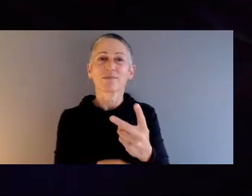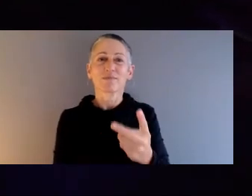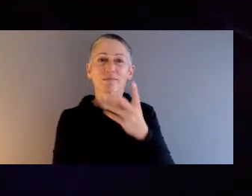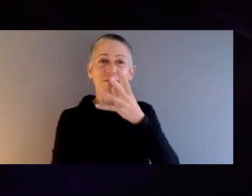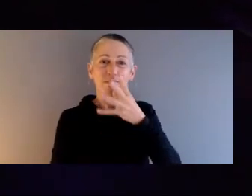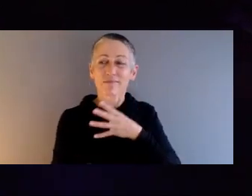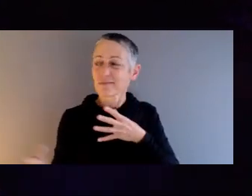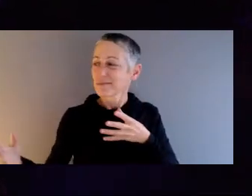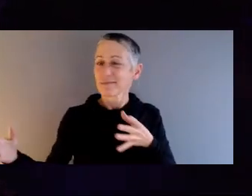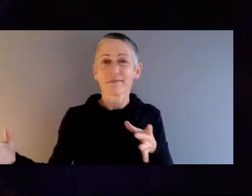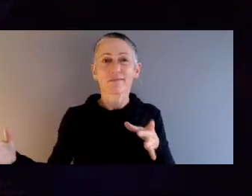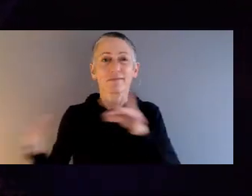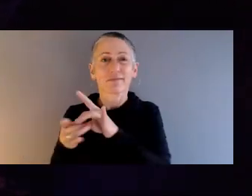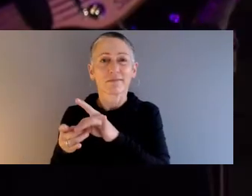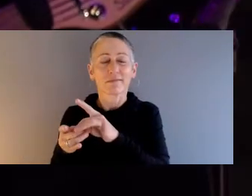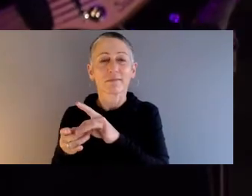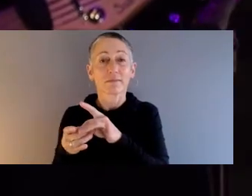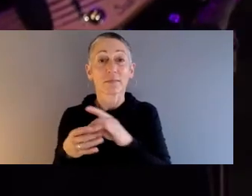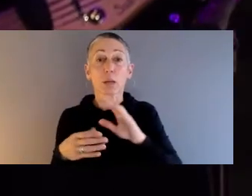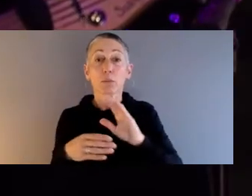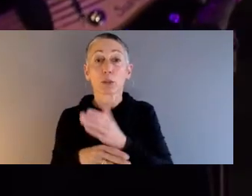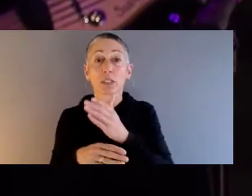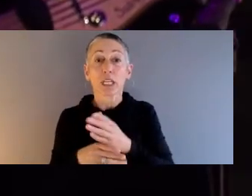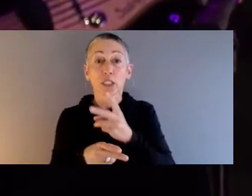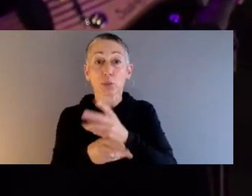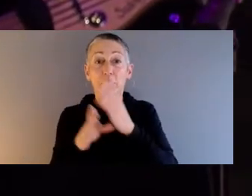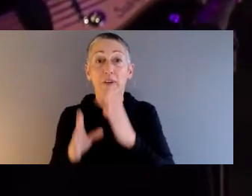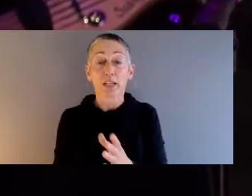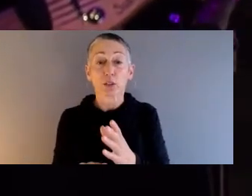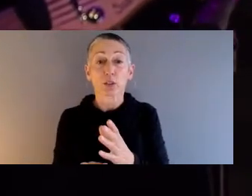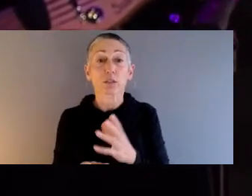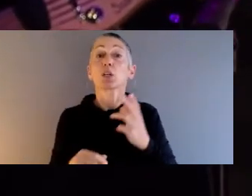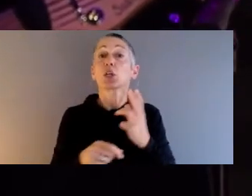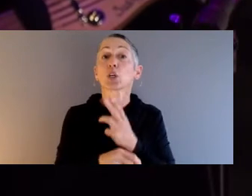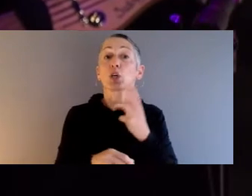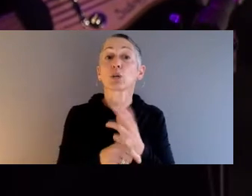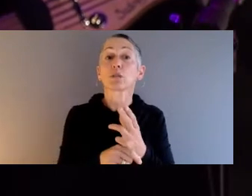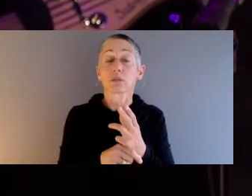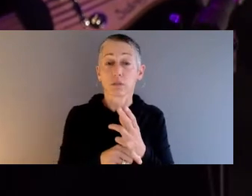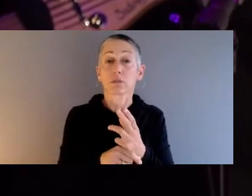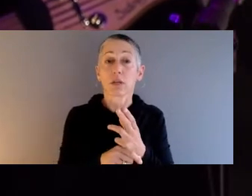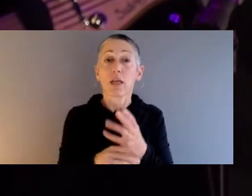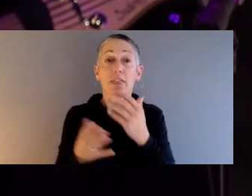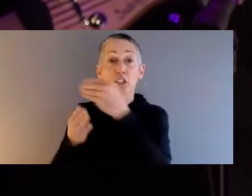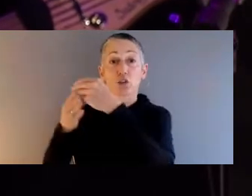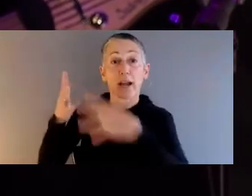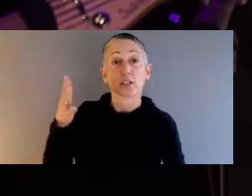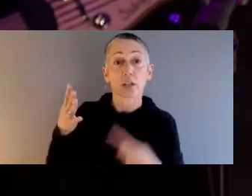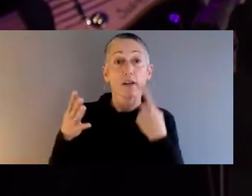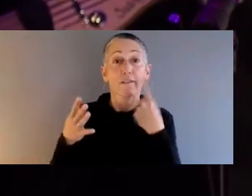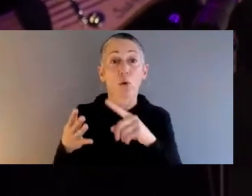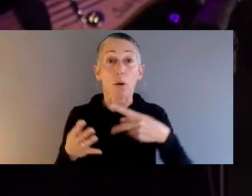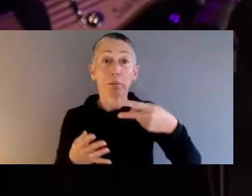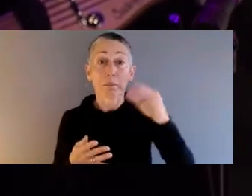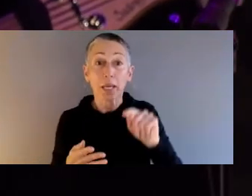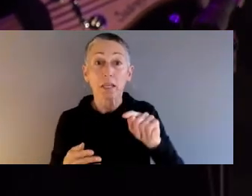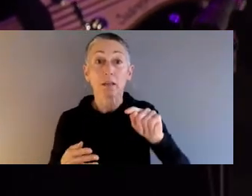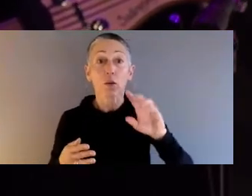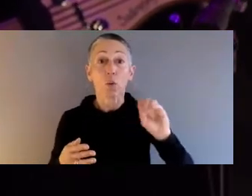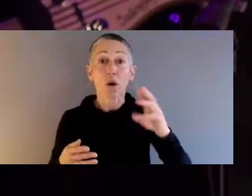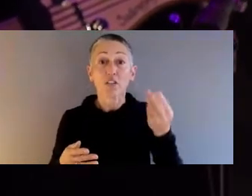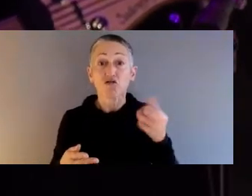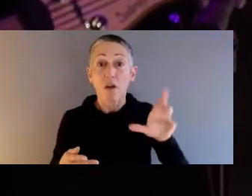Music supervisors and contractors are telling me that they use the directory to staff up their national tours and their pit orchestras, and Laura Bergquist, the